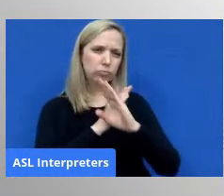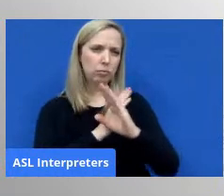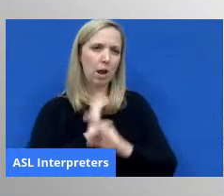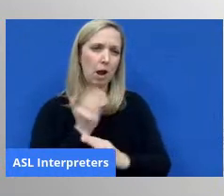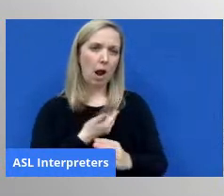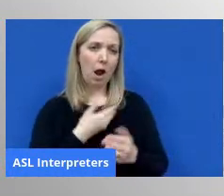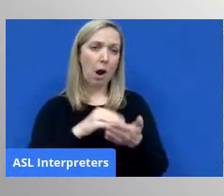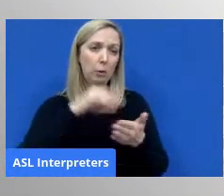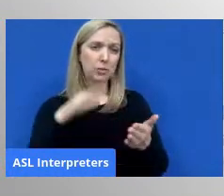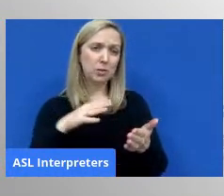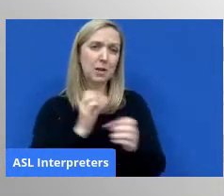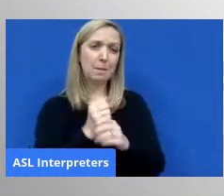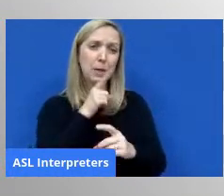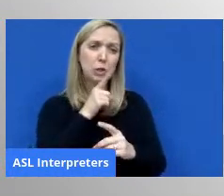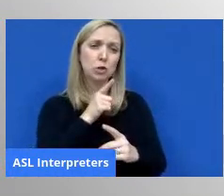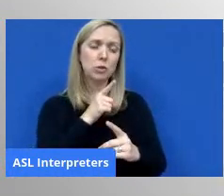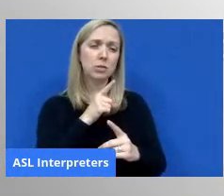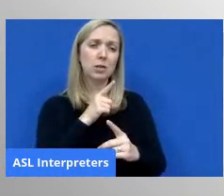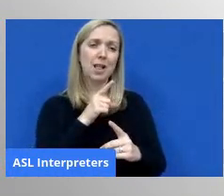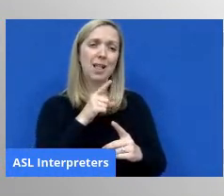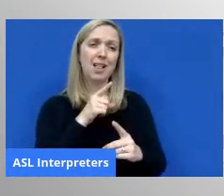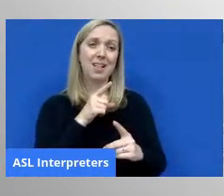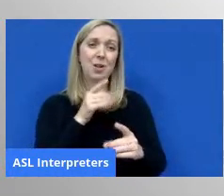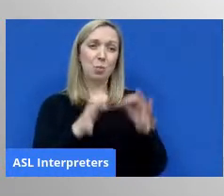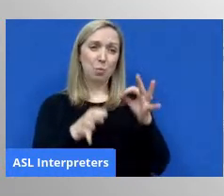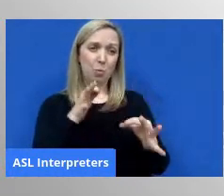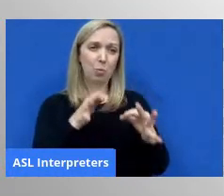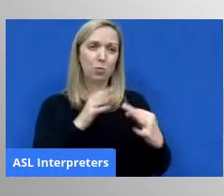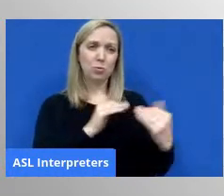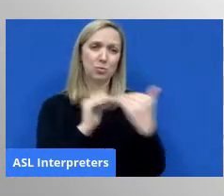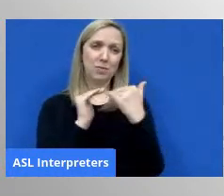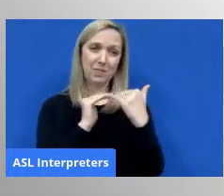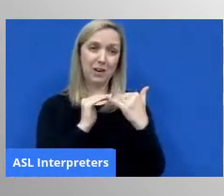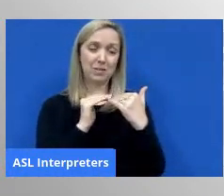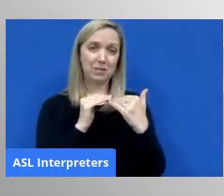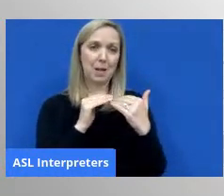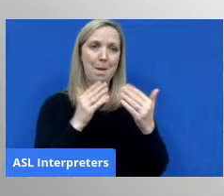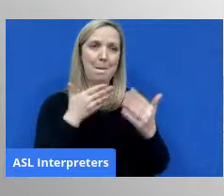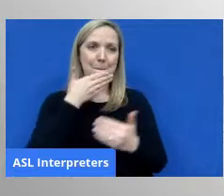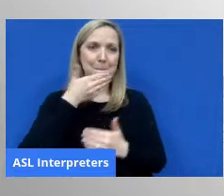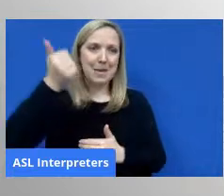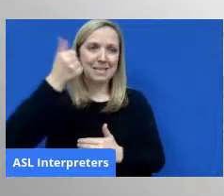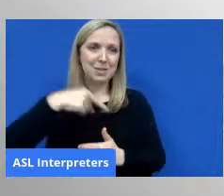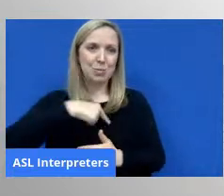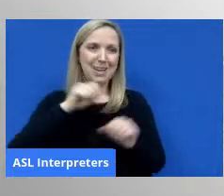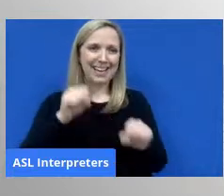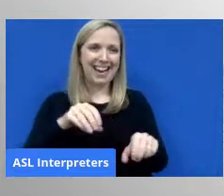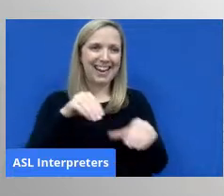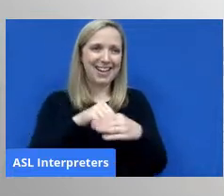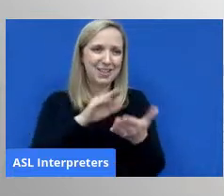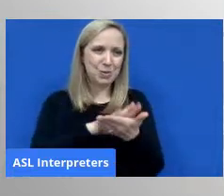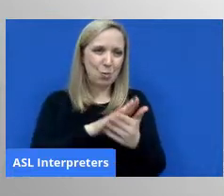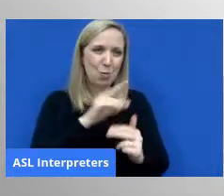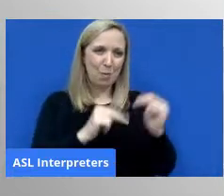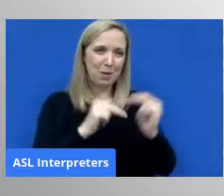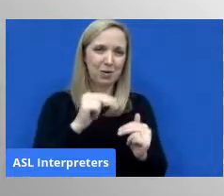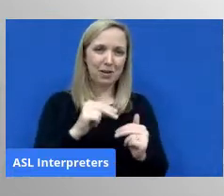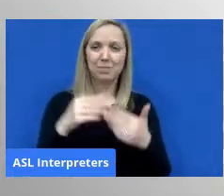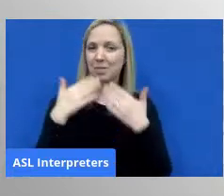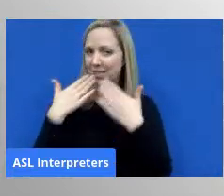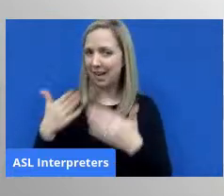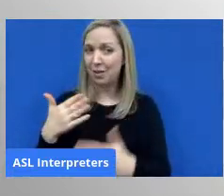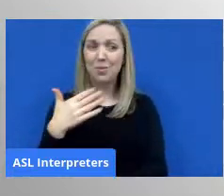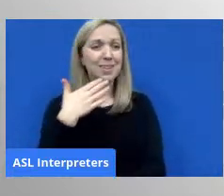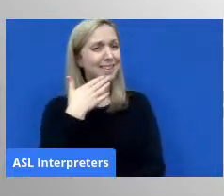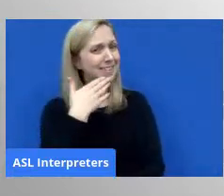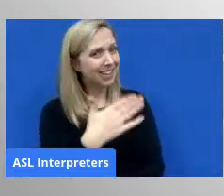treated fairly by the legal system as much as we can in the building. Thank you. Thank you for that. Dr. Thomas, if